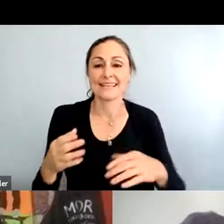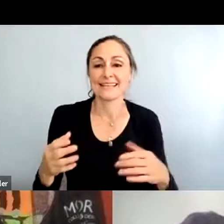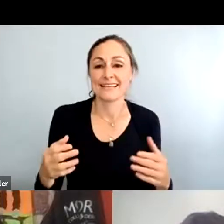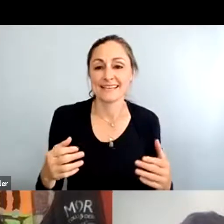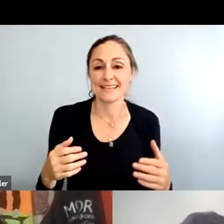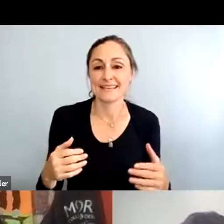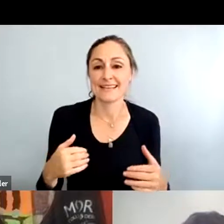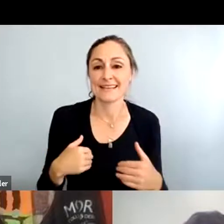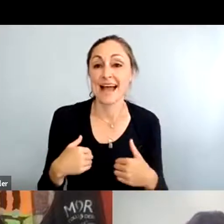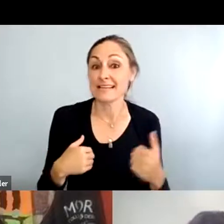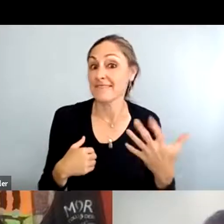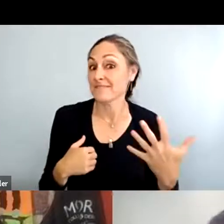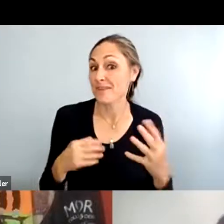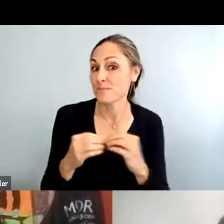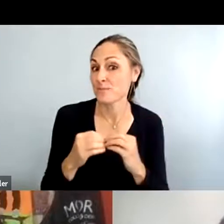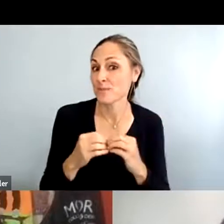buy more shirts like this.